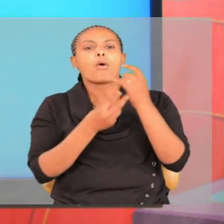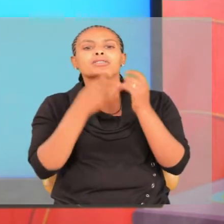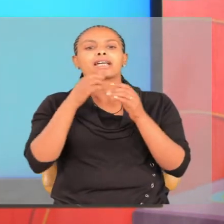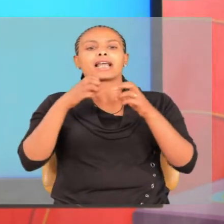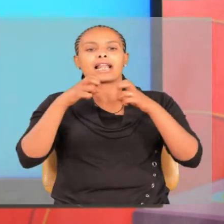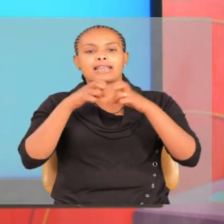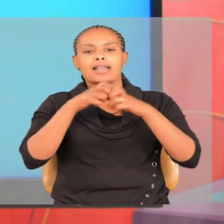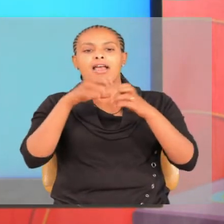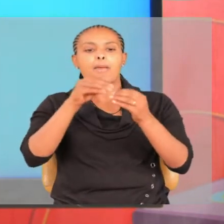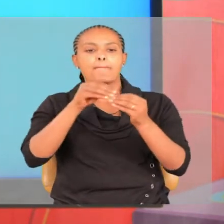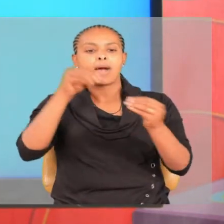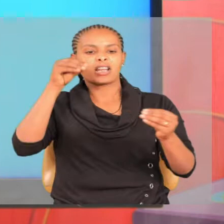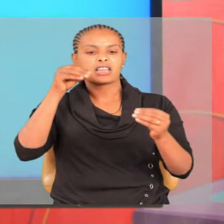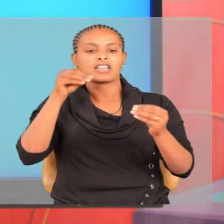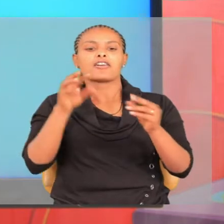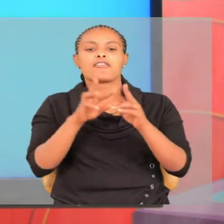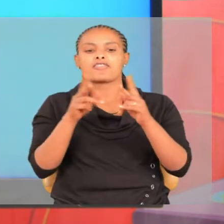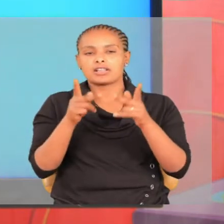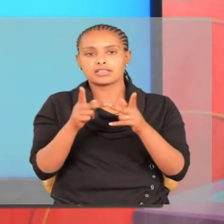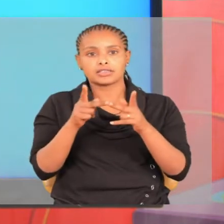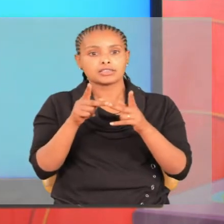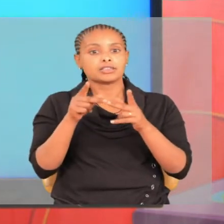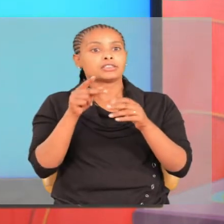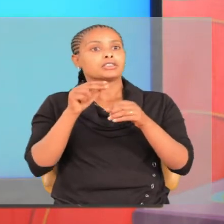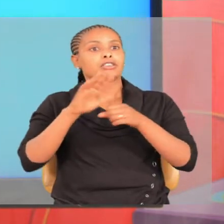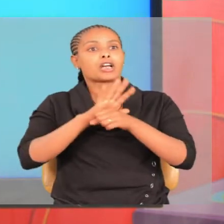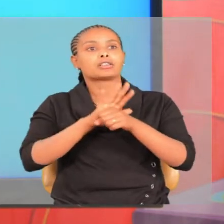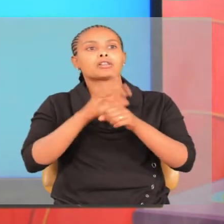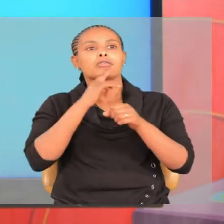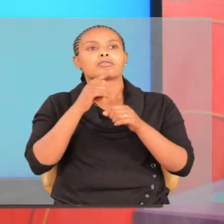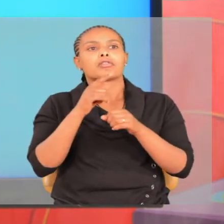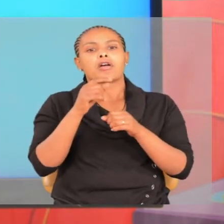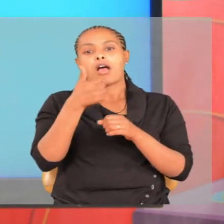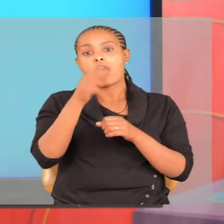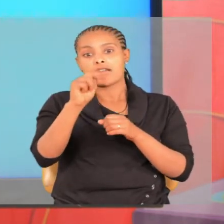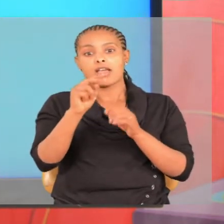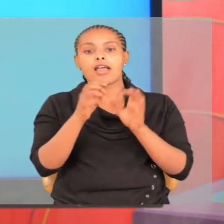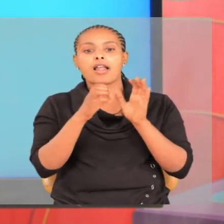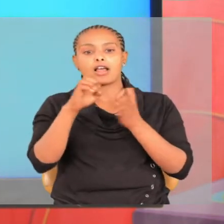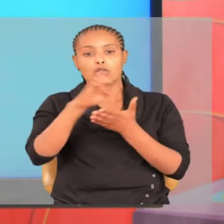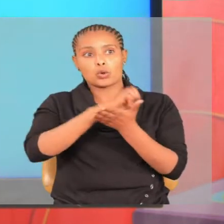and magnetic fields. Charge to mass ratio of an electron